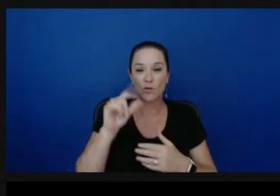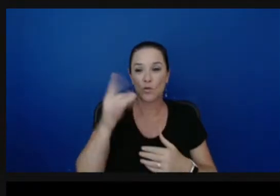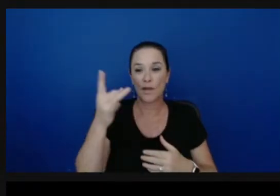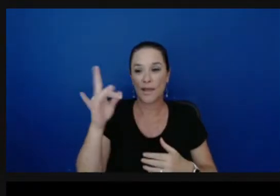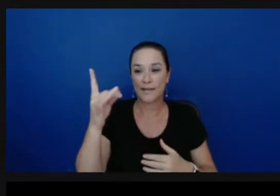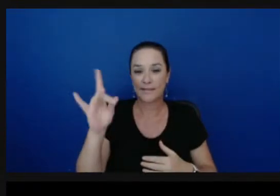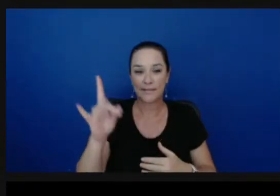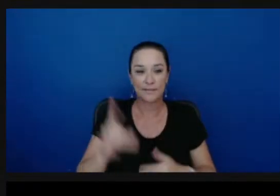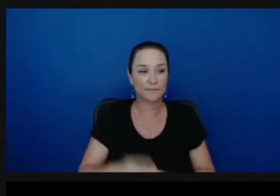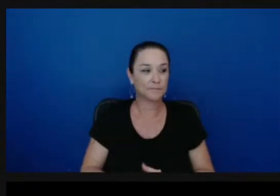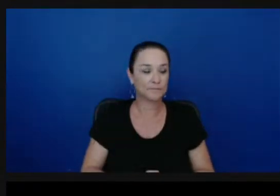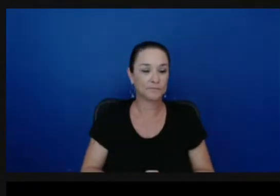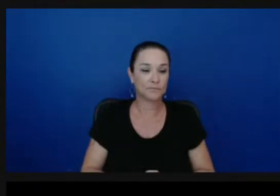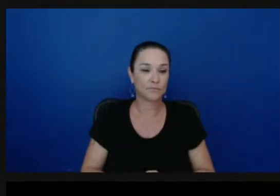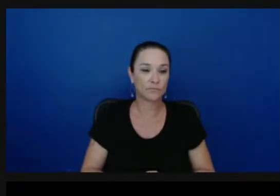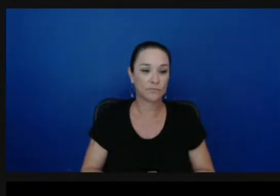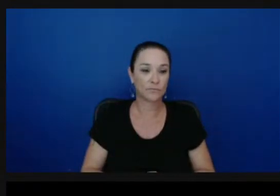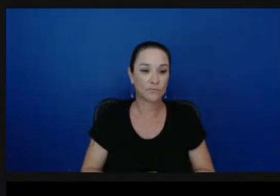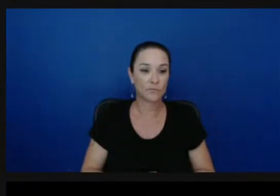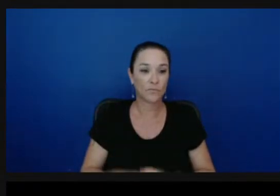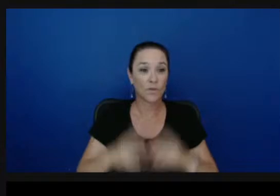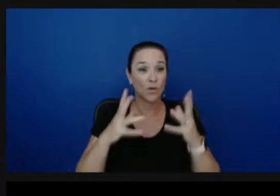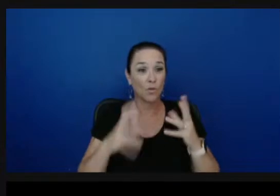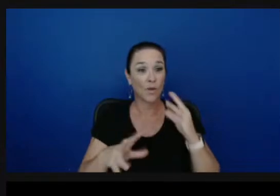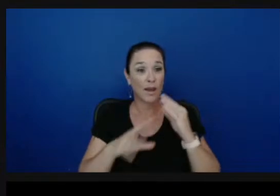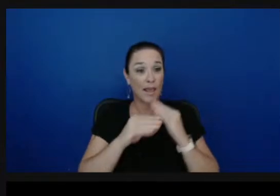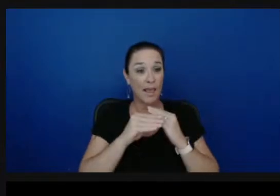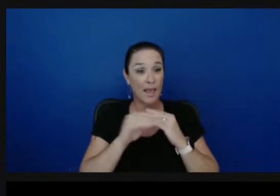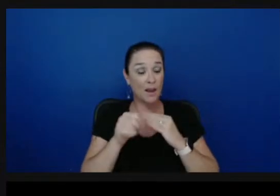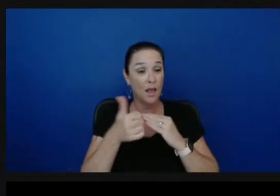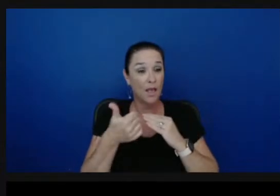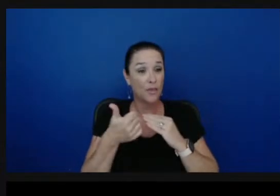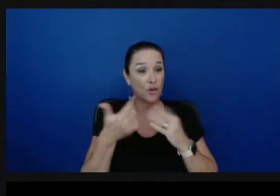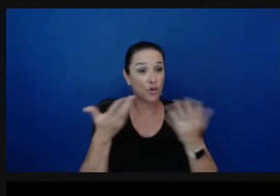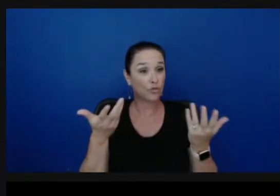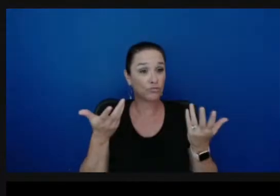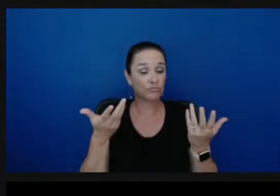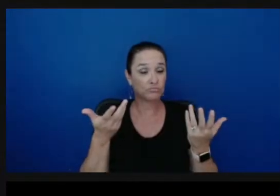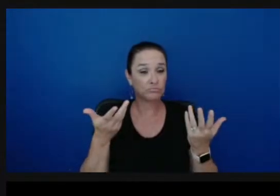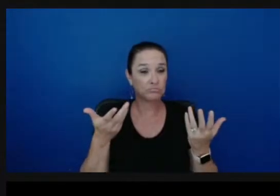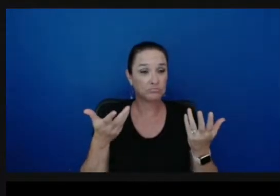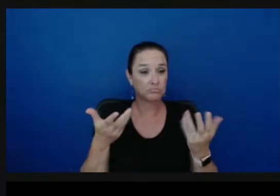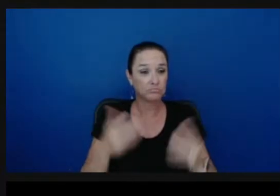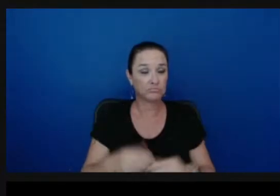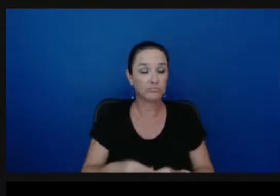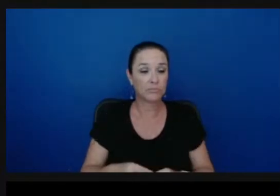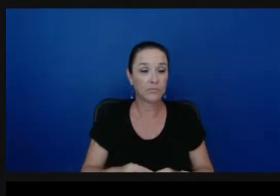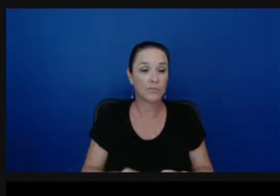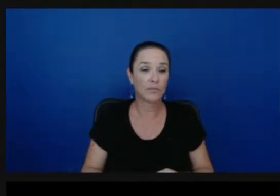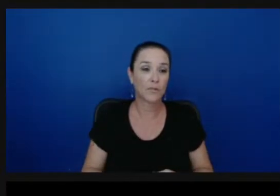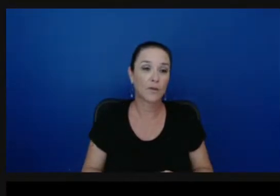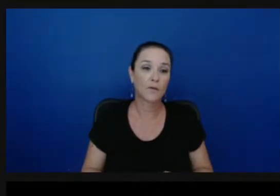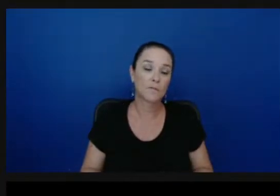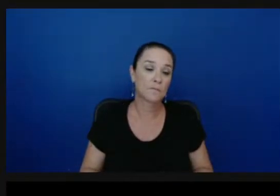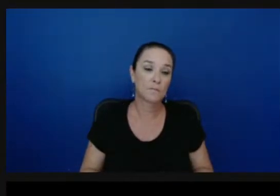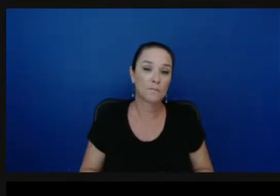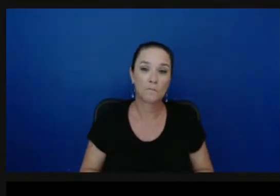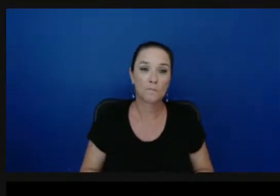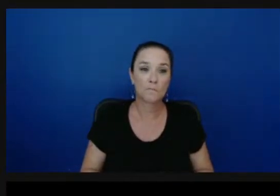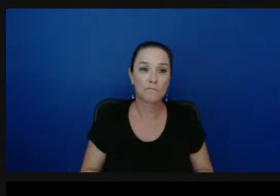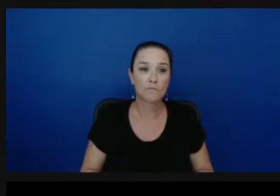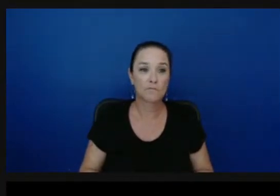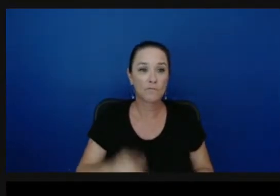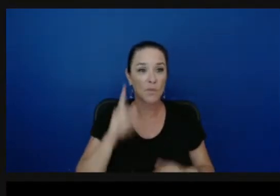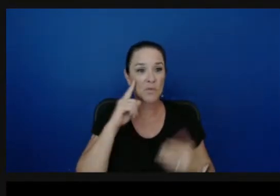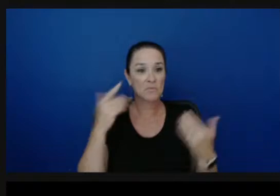And unless you have anything else to add here, I'll wrap it up with our couple final things here, Dane. We have... No, I think, go ahead.